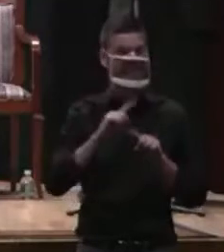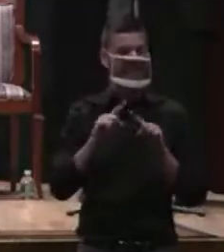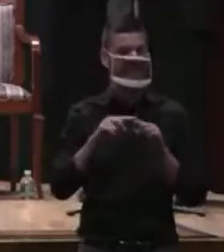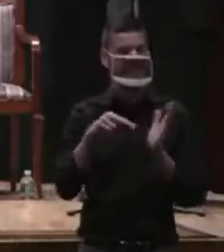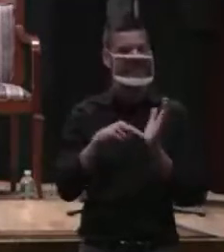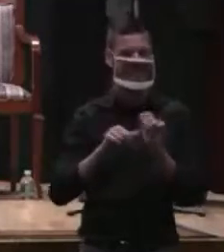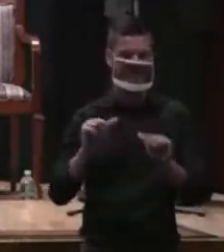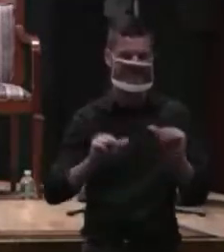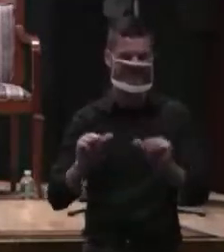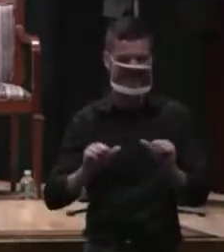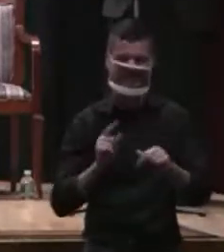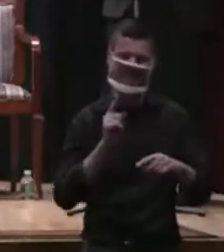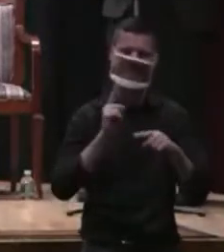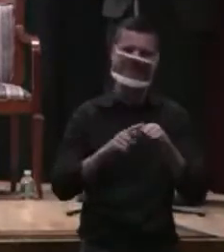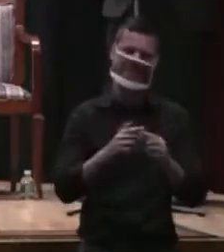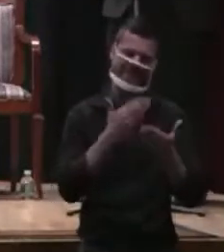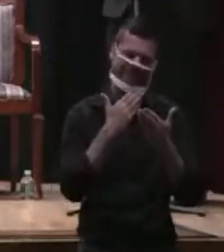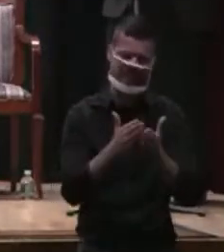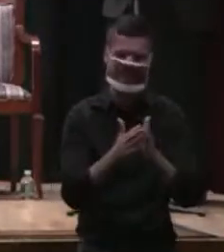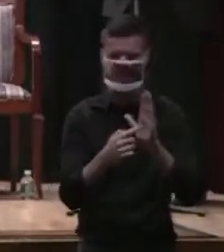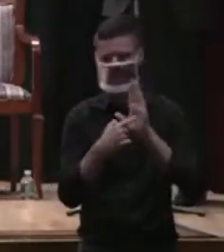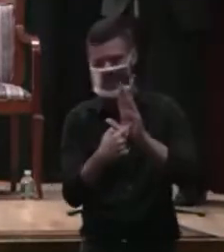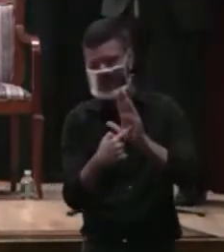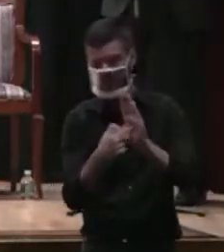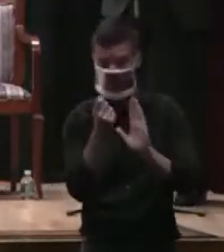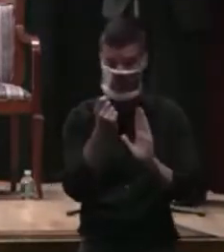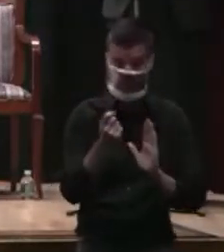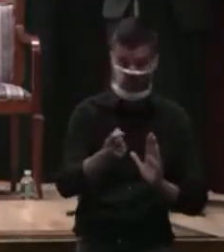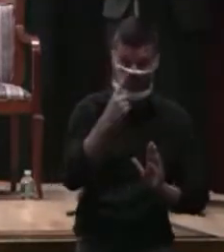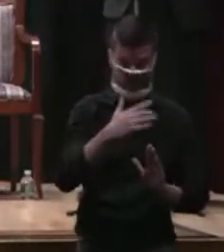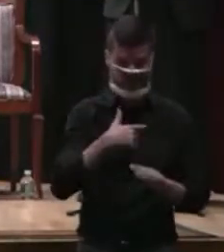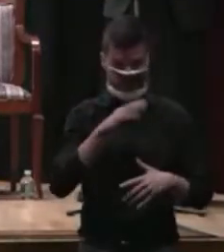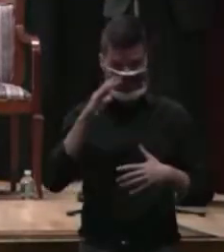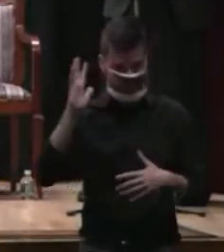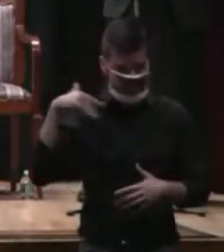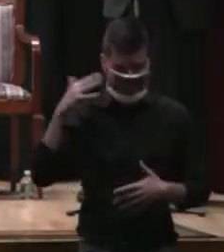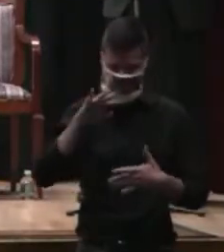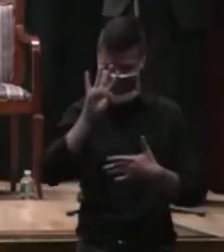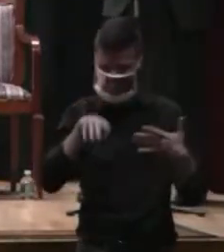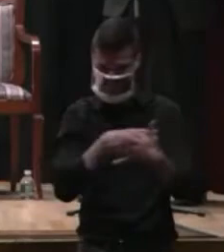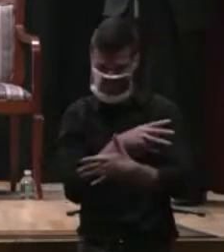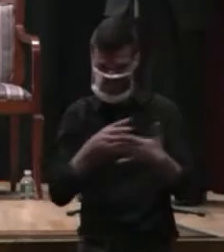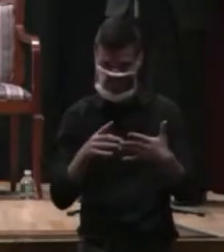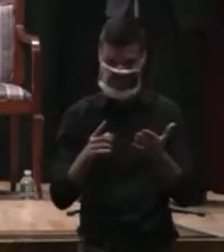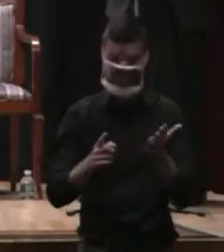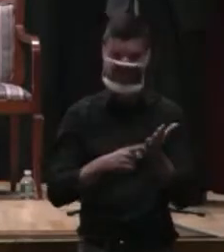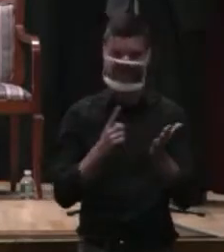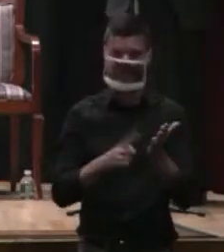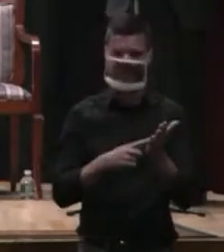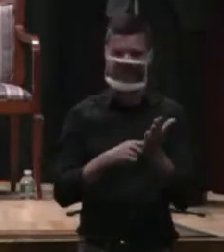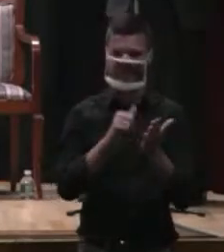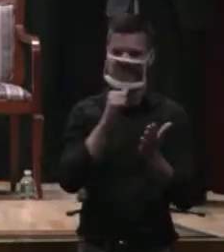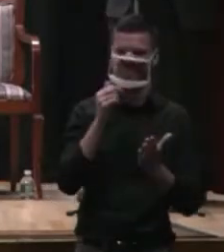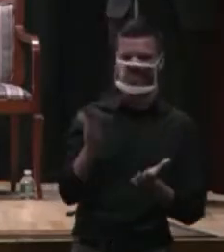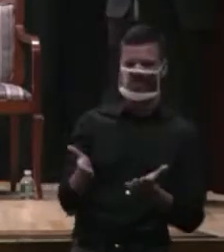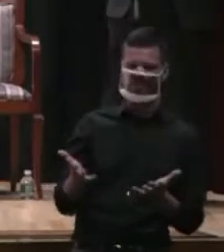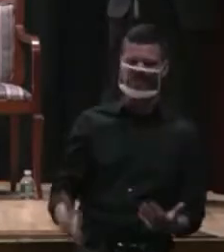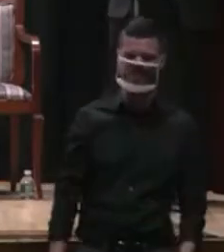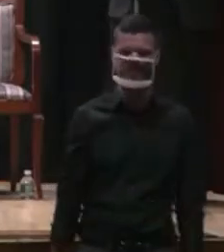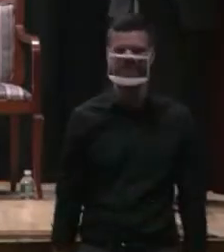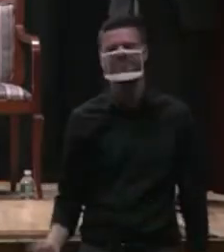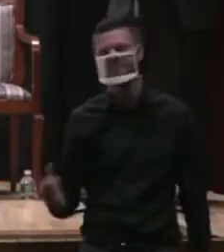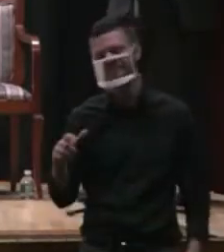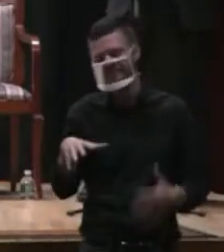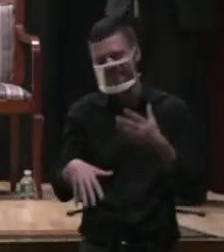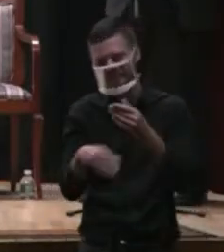also wants to thank them for demonstrating understanding with her crazy schedule and sometimes lack of presence. Additionally,